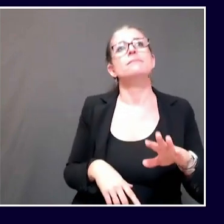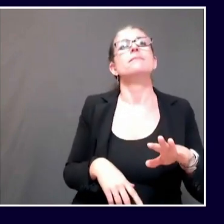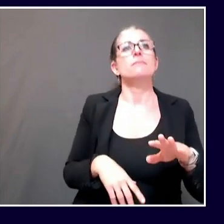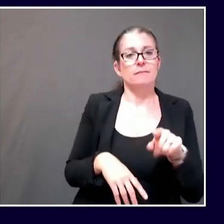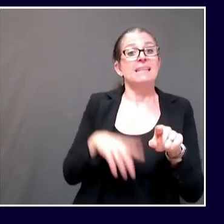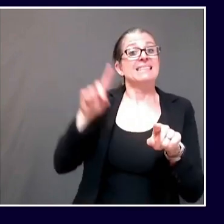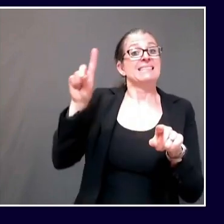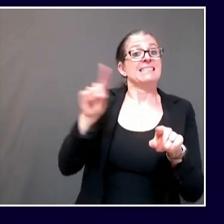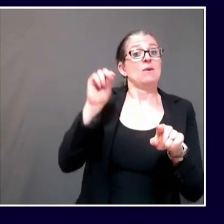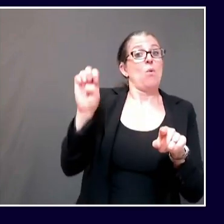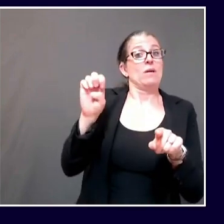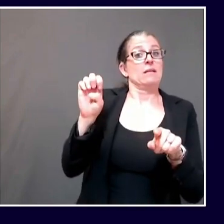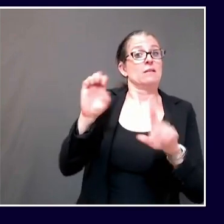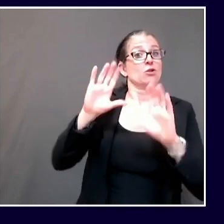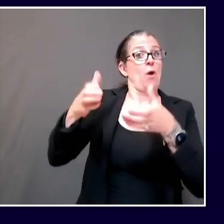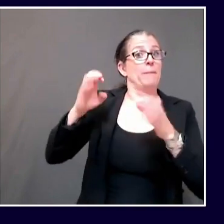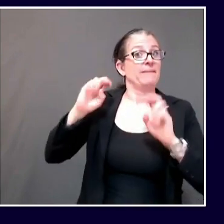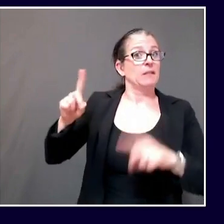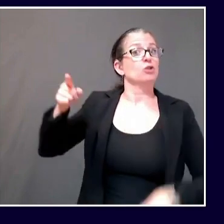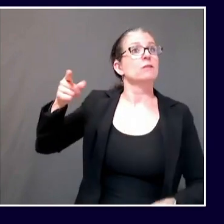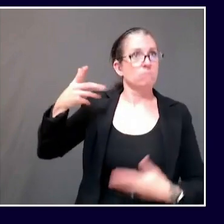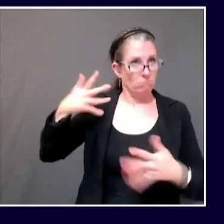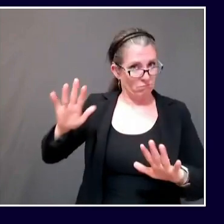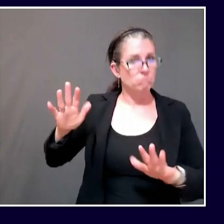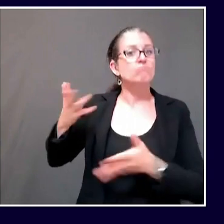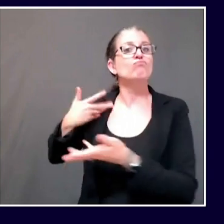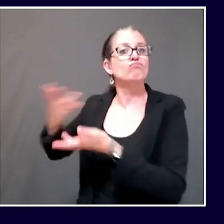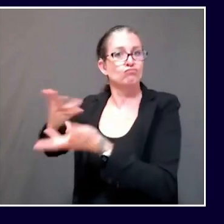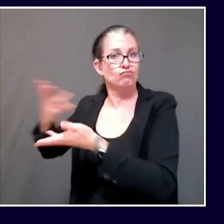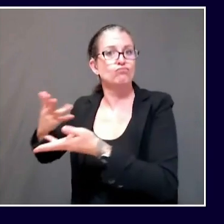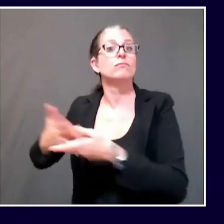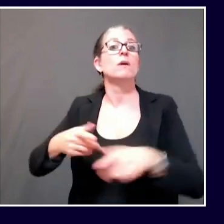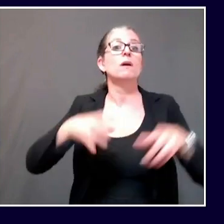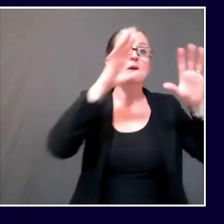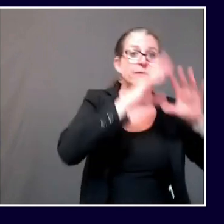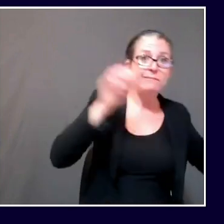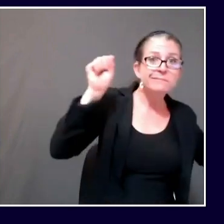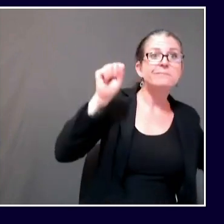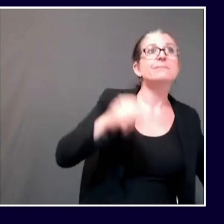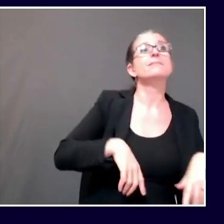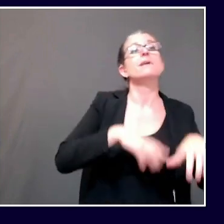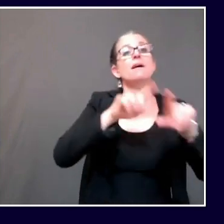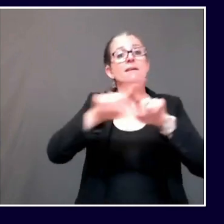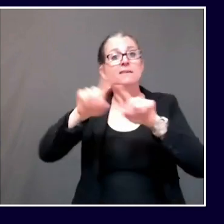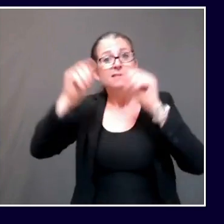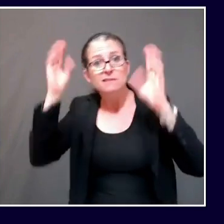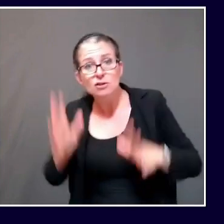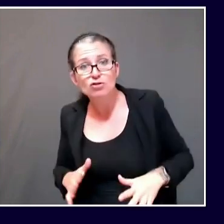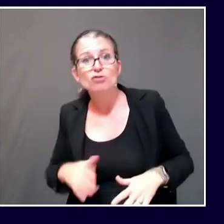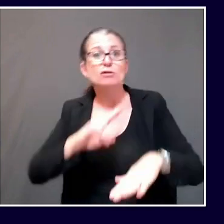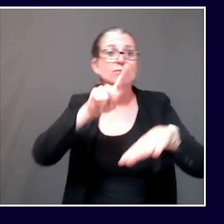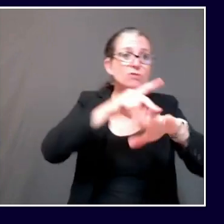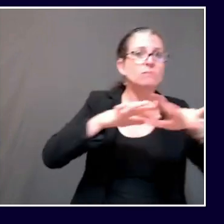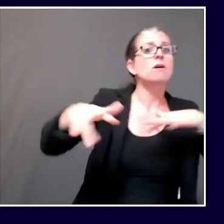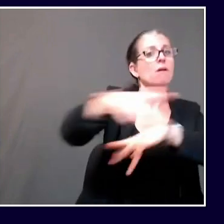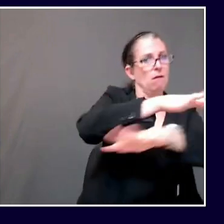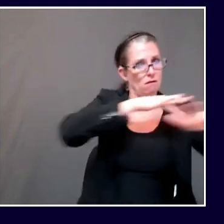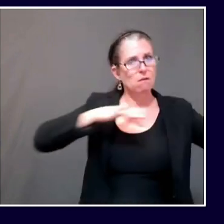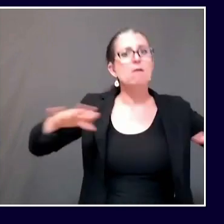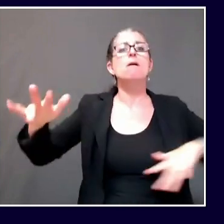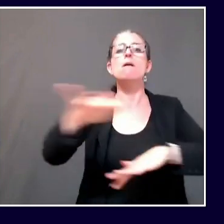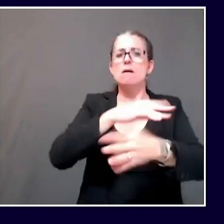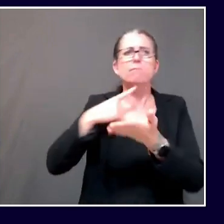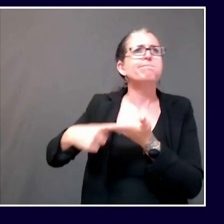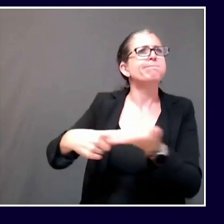on a comprehensive set of guidance for schools. We have worked with them to bolster the guidance that they're providing